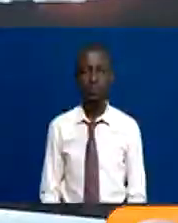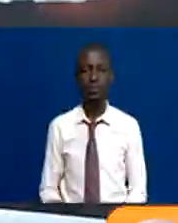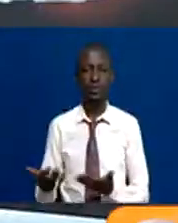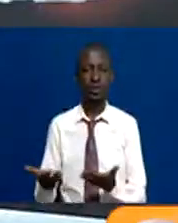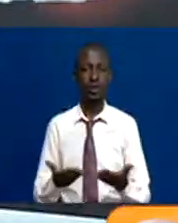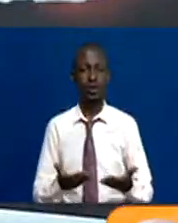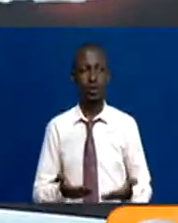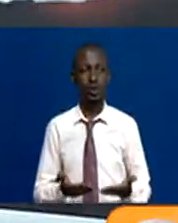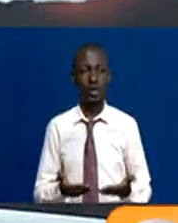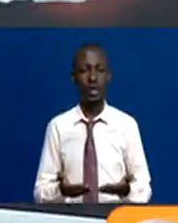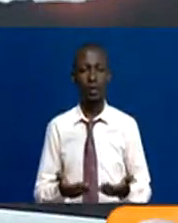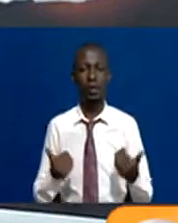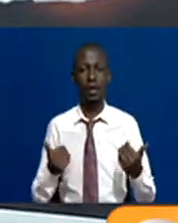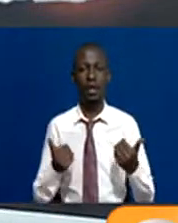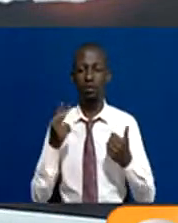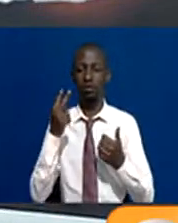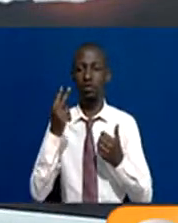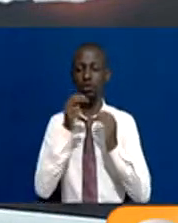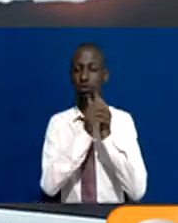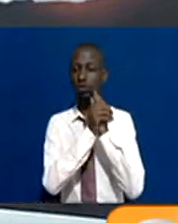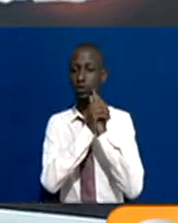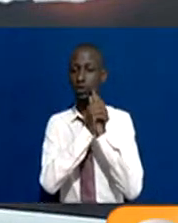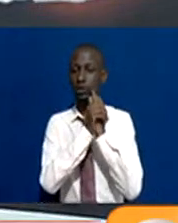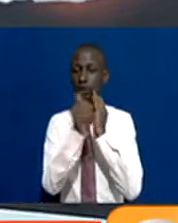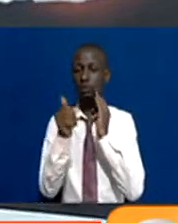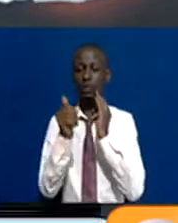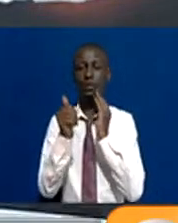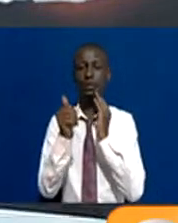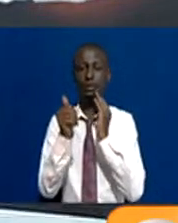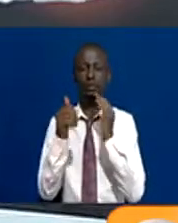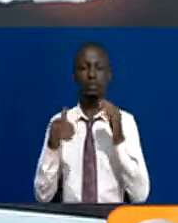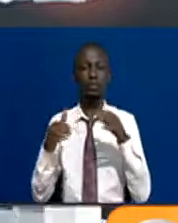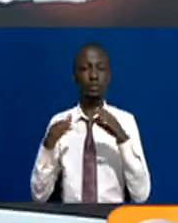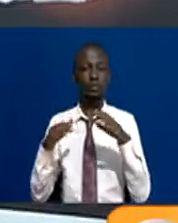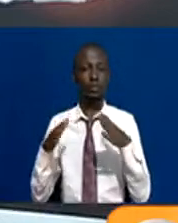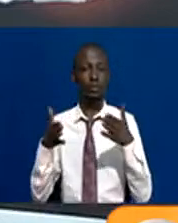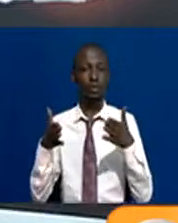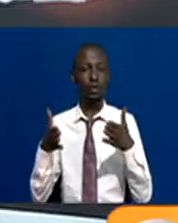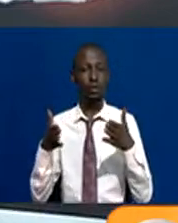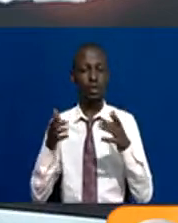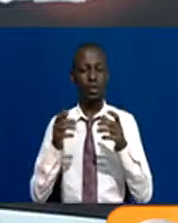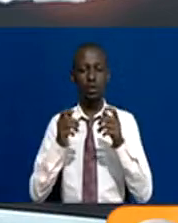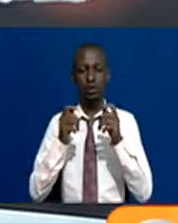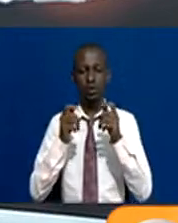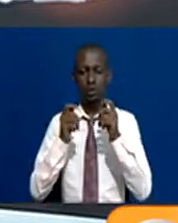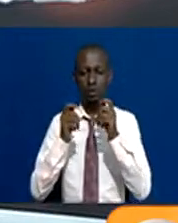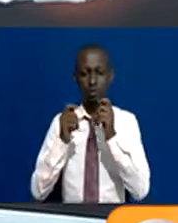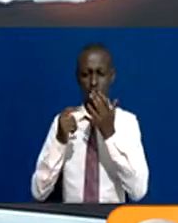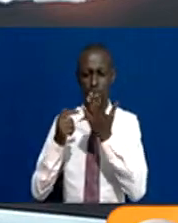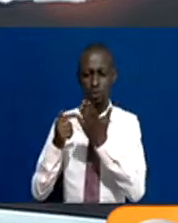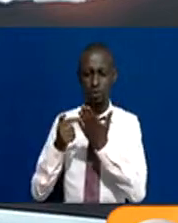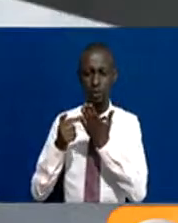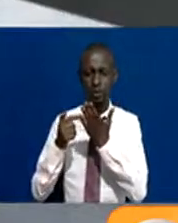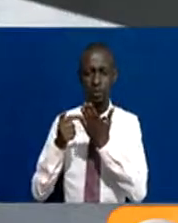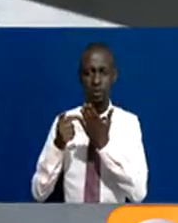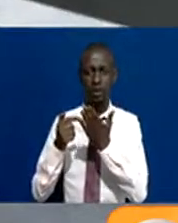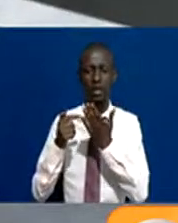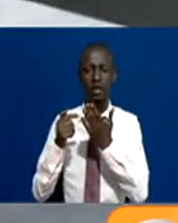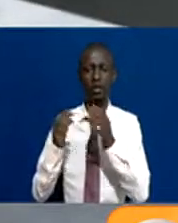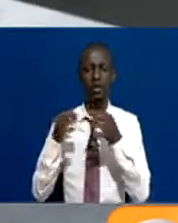Welcome back, and I have my two experts with me in studio as we discuss domestic violence. Dr. Kizzy Shako, she's